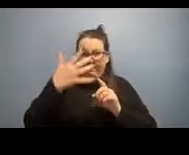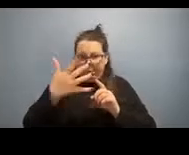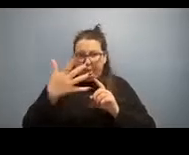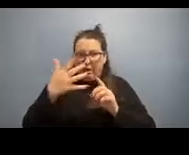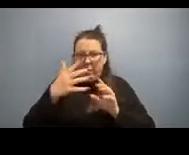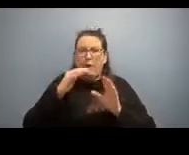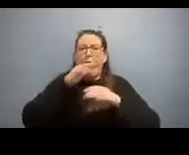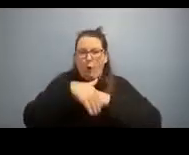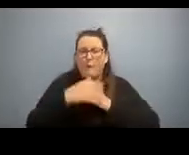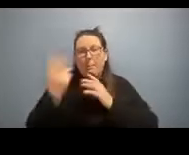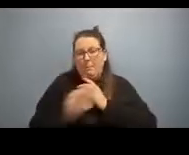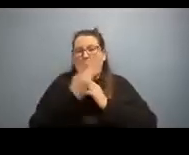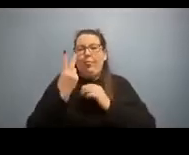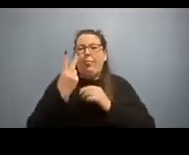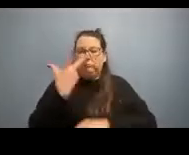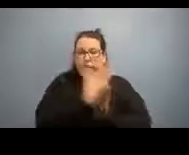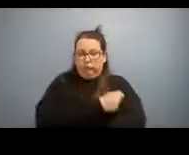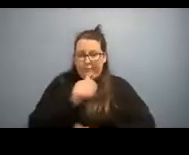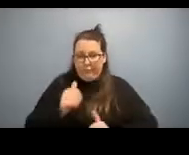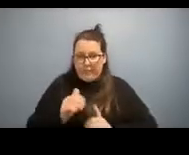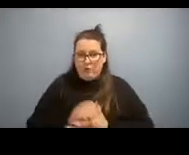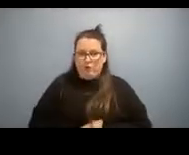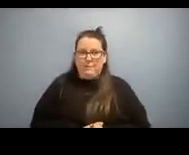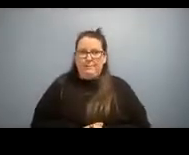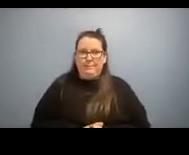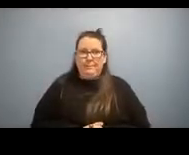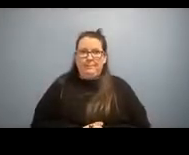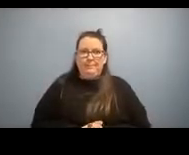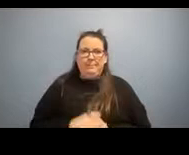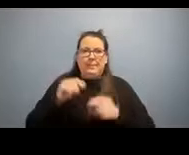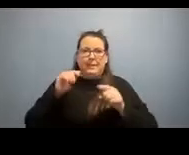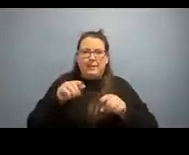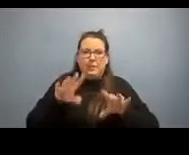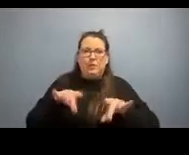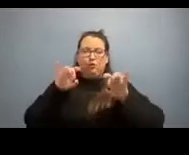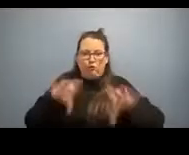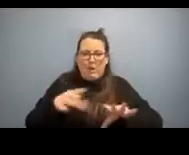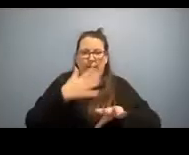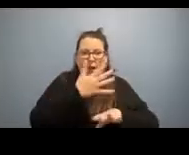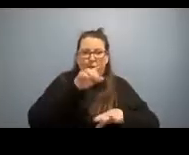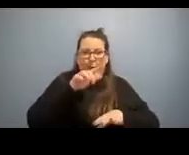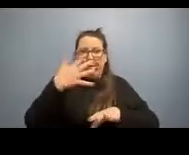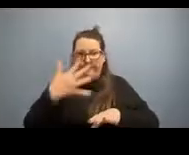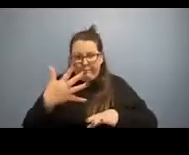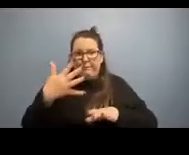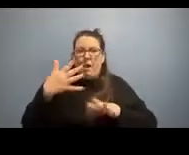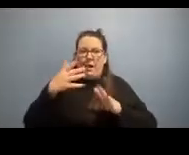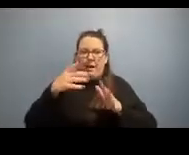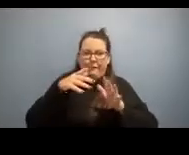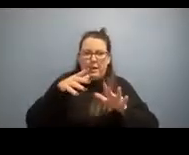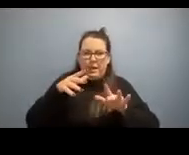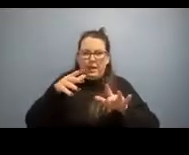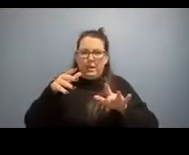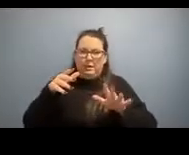vaccinated. So in Australia, over 5.5 million doses of AstraZeneca have been given. In Victoria, of the